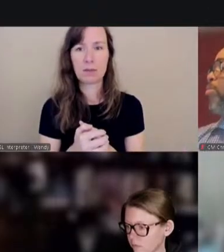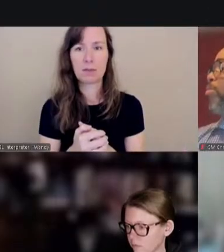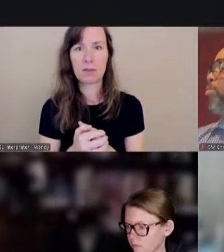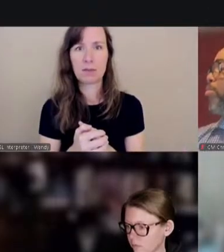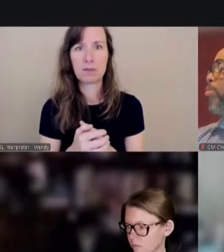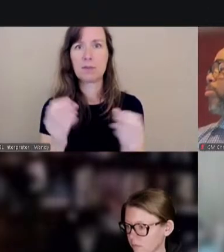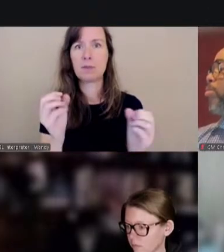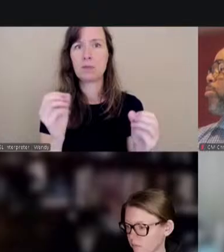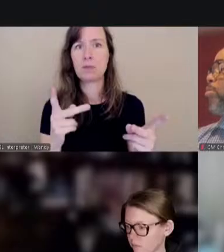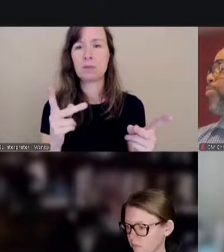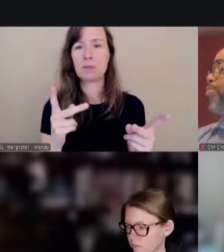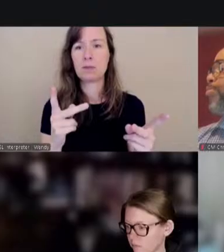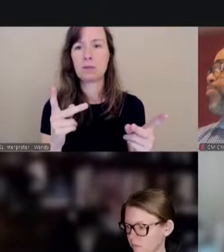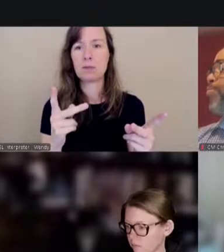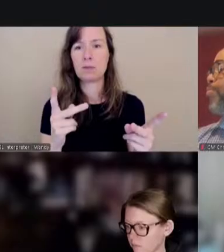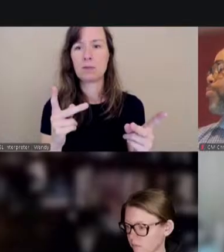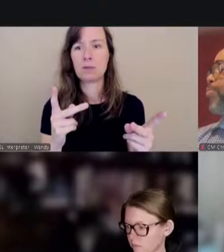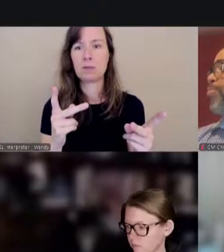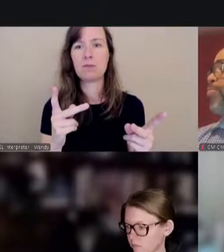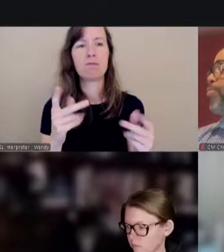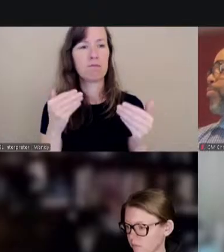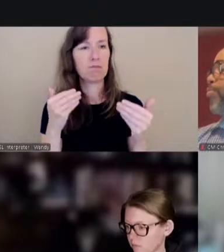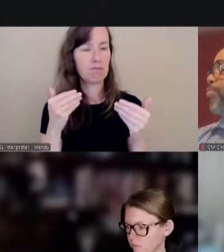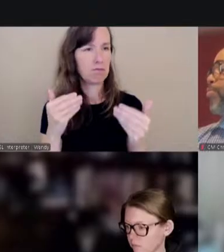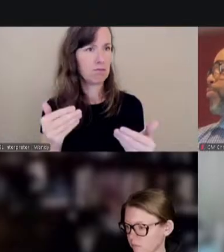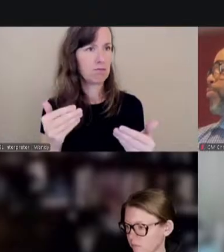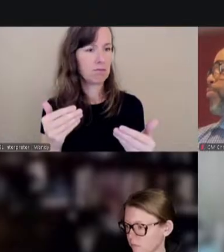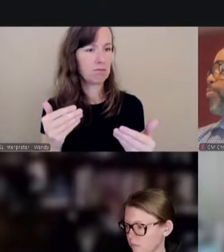Okay, well, without further ado, I will